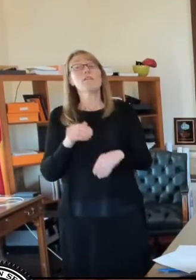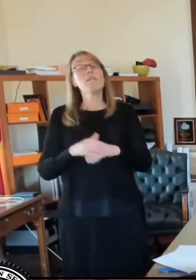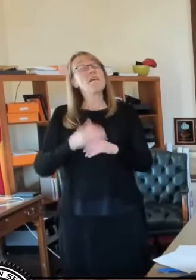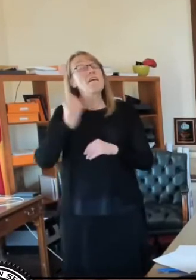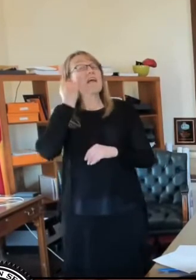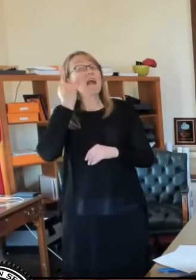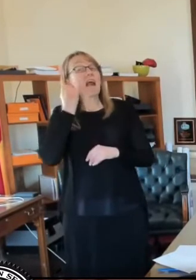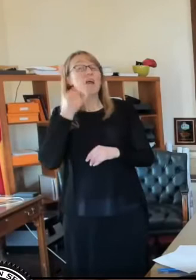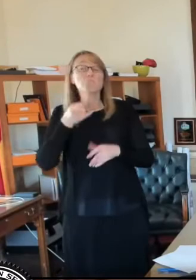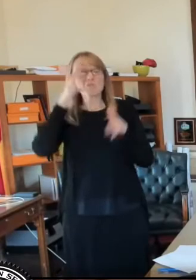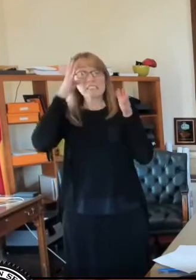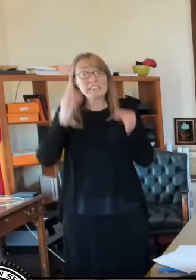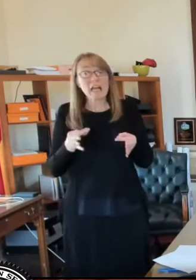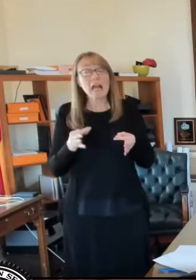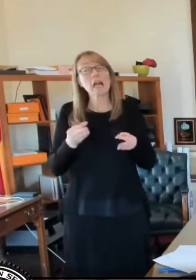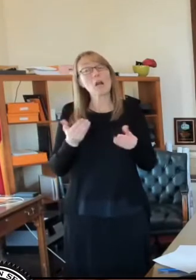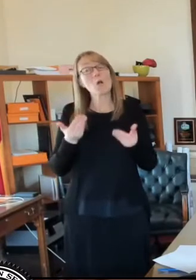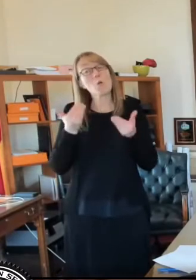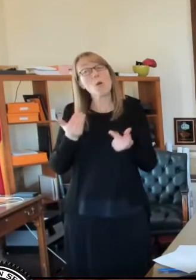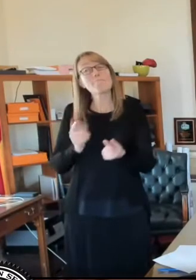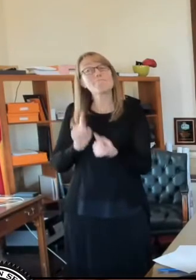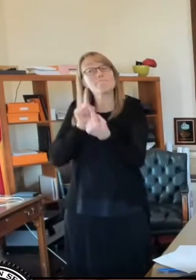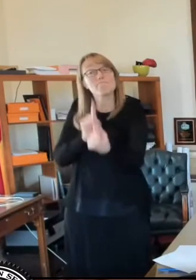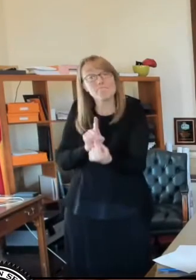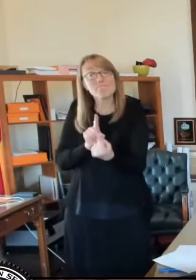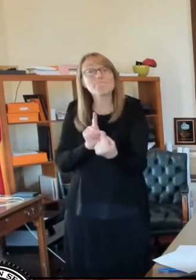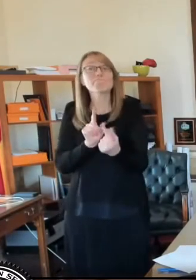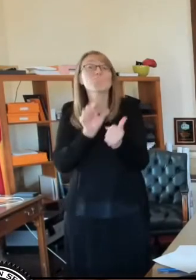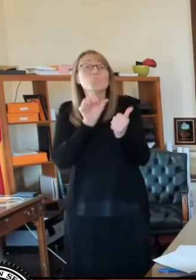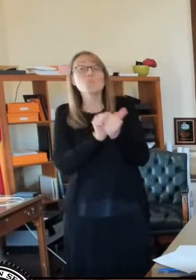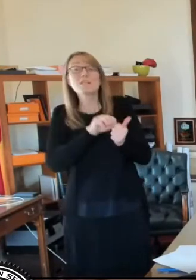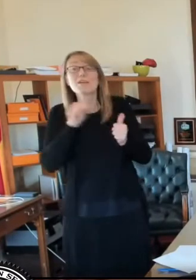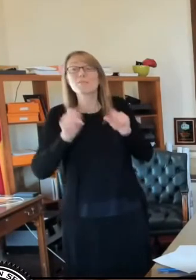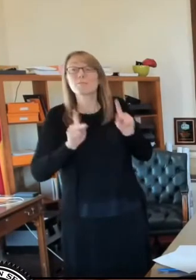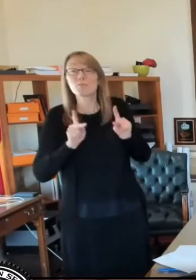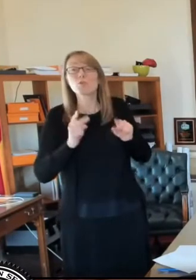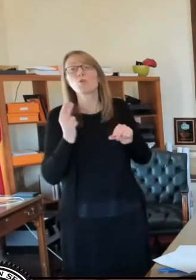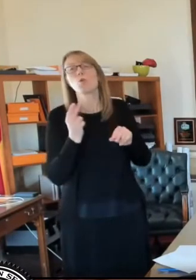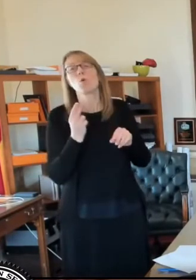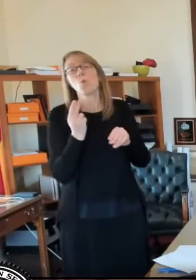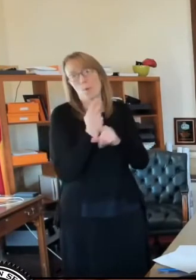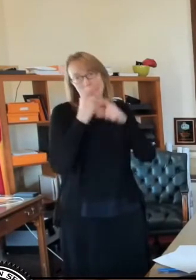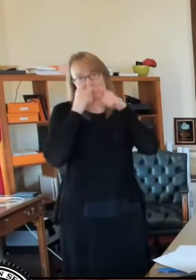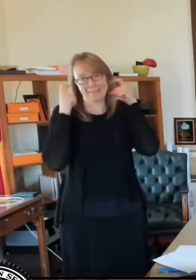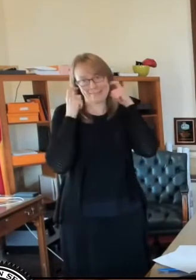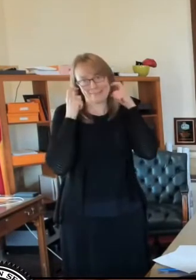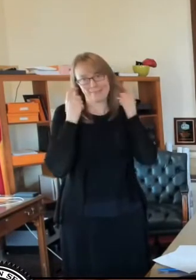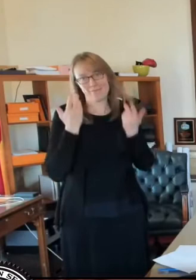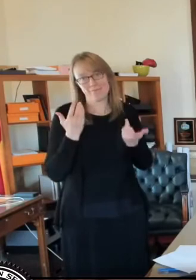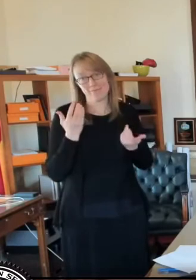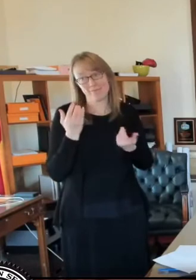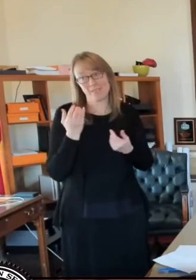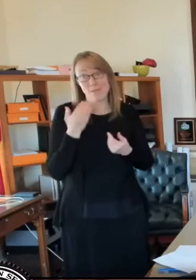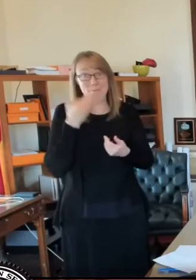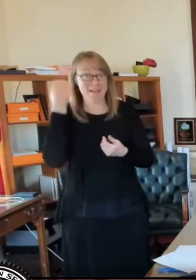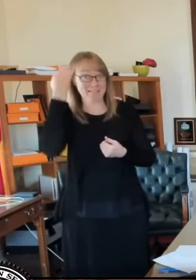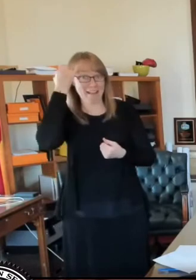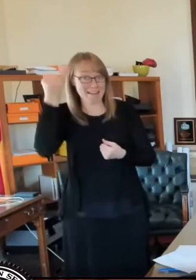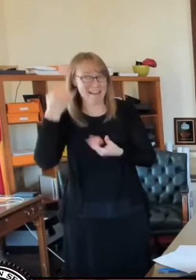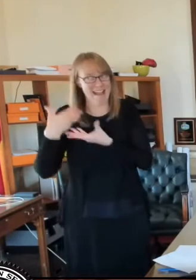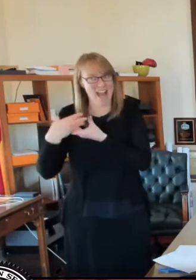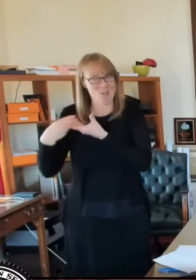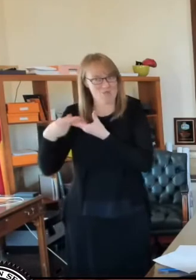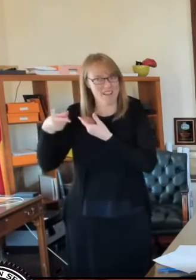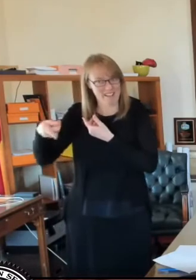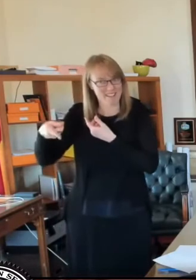your household, be sure that you're wearing a mask. Ideally, be outside. I know it's cold,